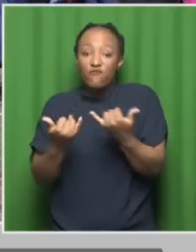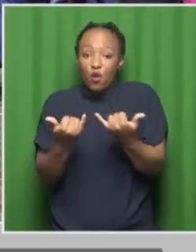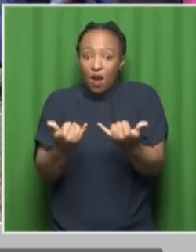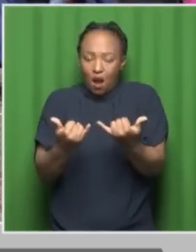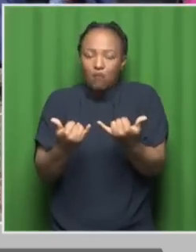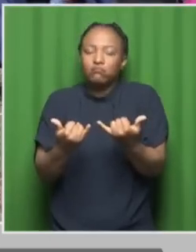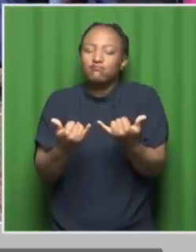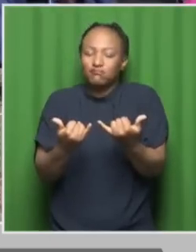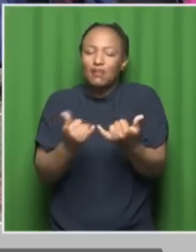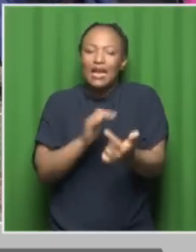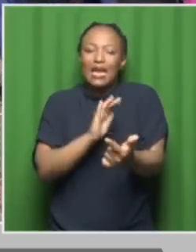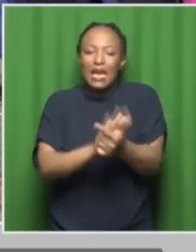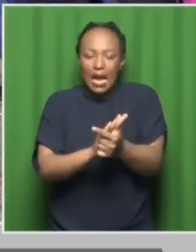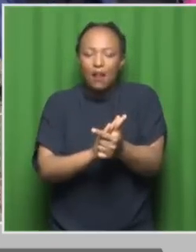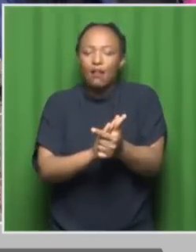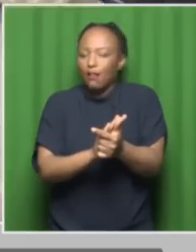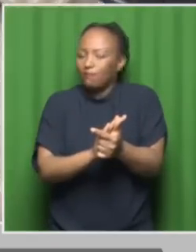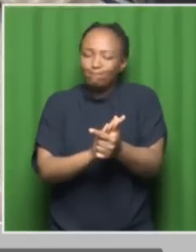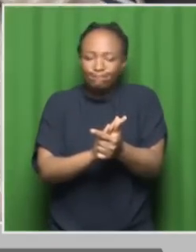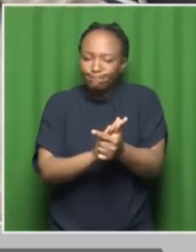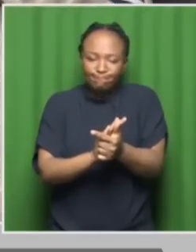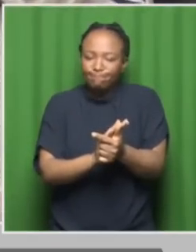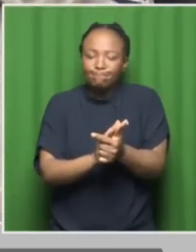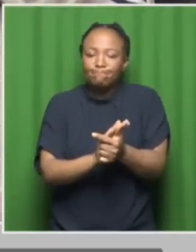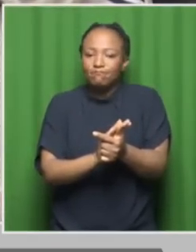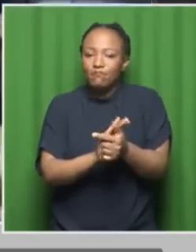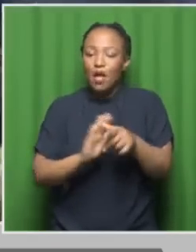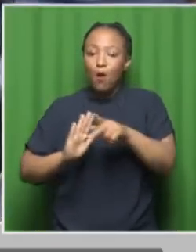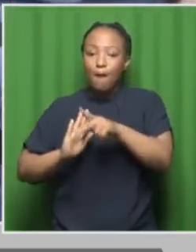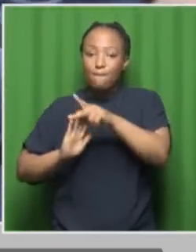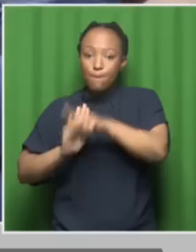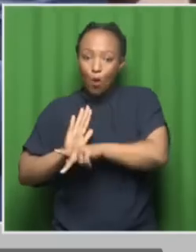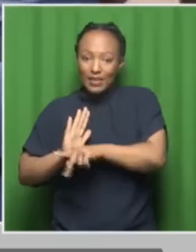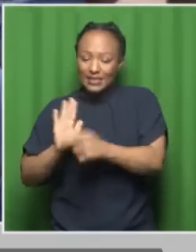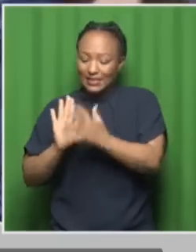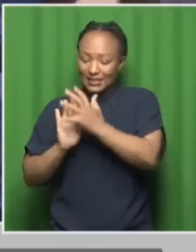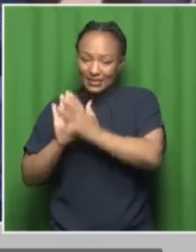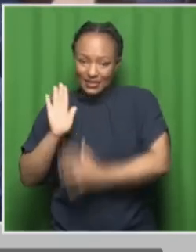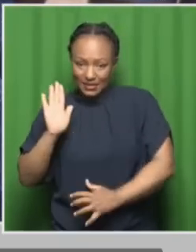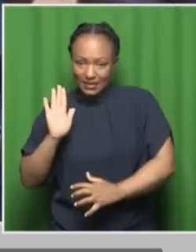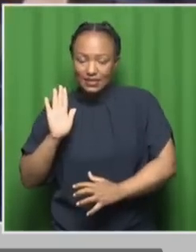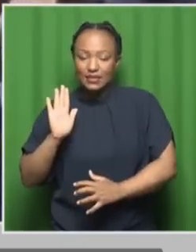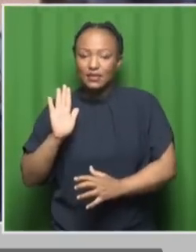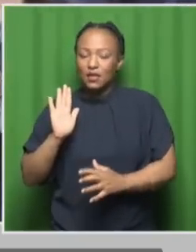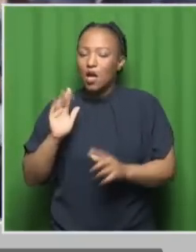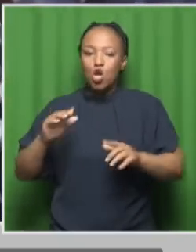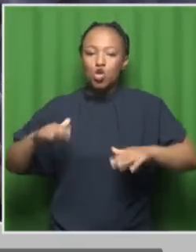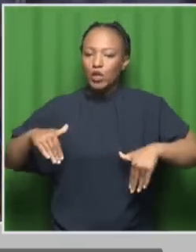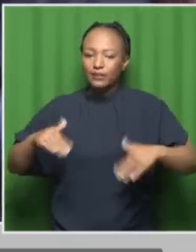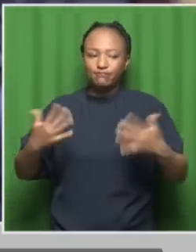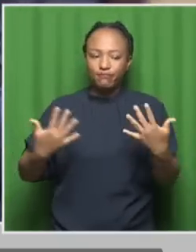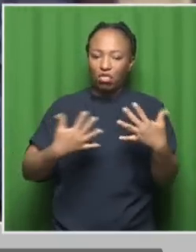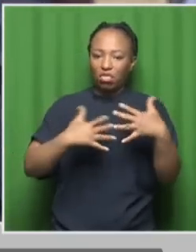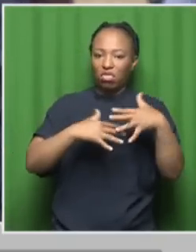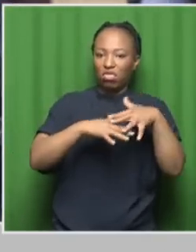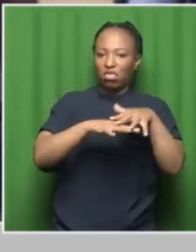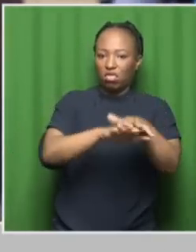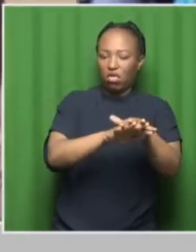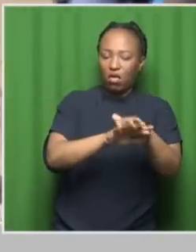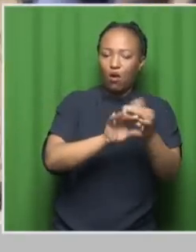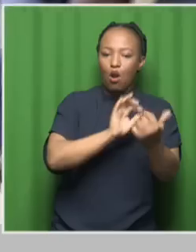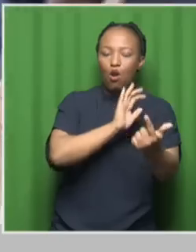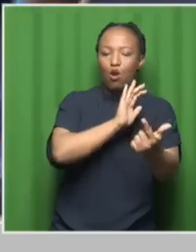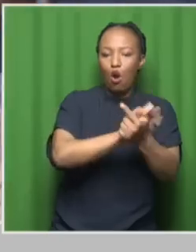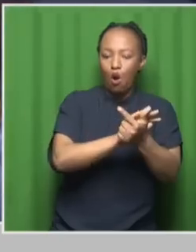have a policy that has not been translated into the law, into the legislation. So this is where we